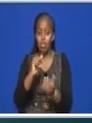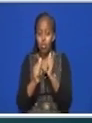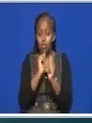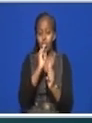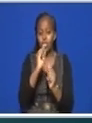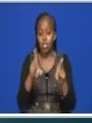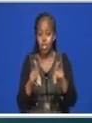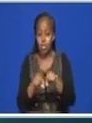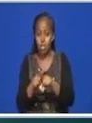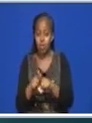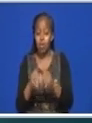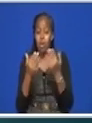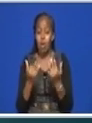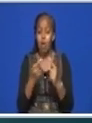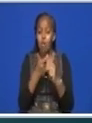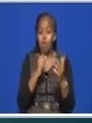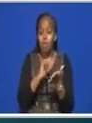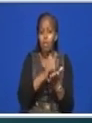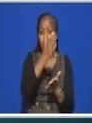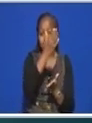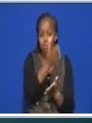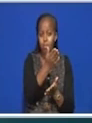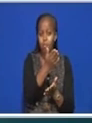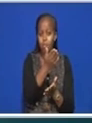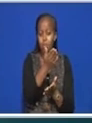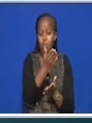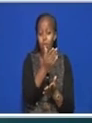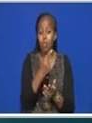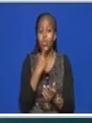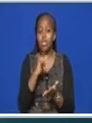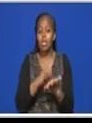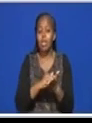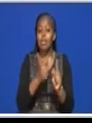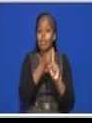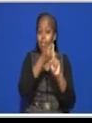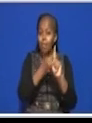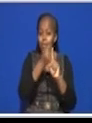also constant. Now, from the statement of Boyle's which we stated, the temperature was